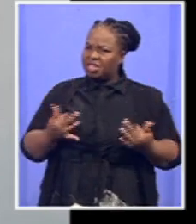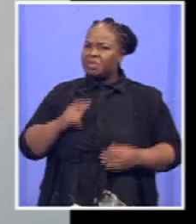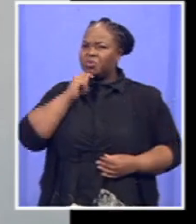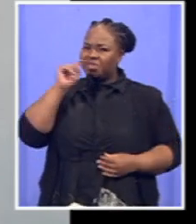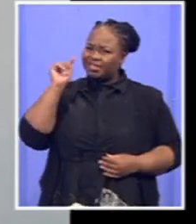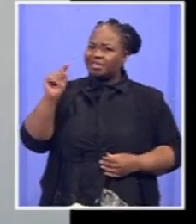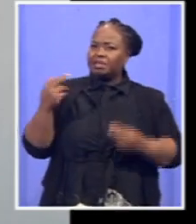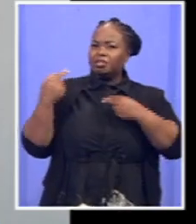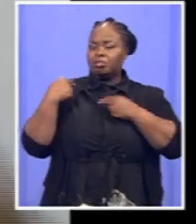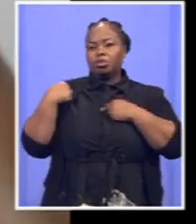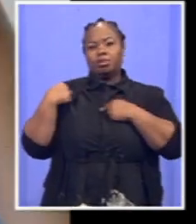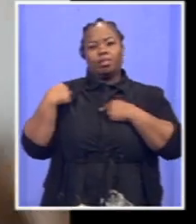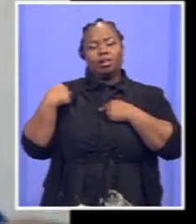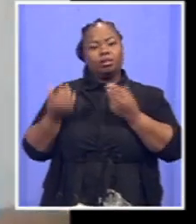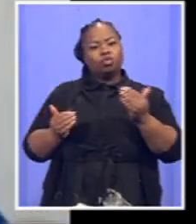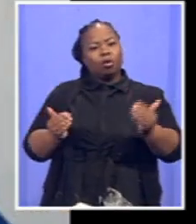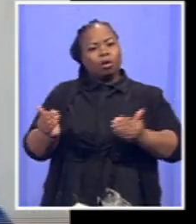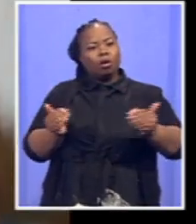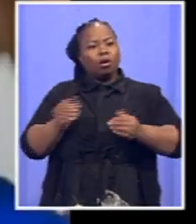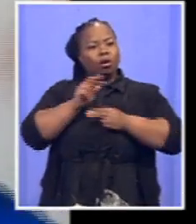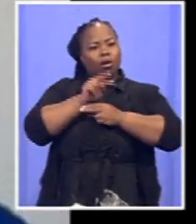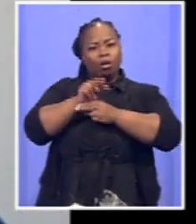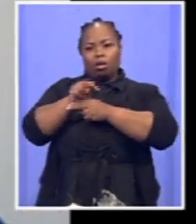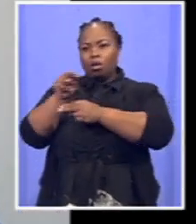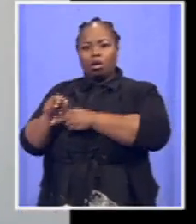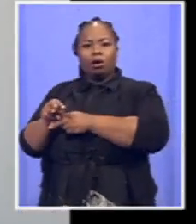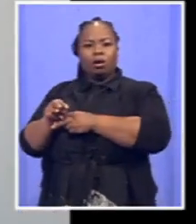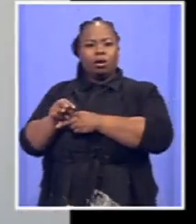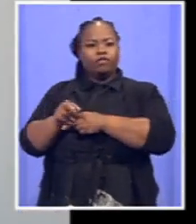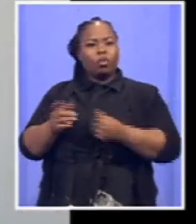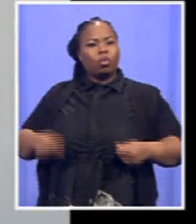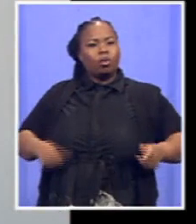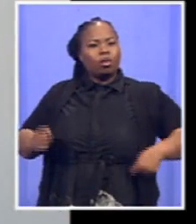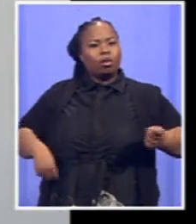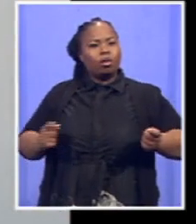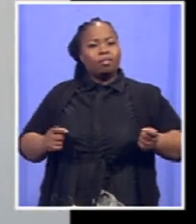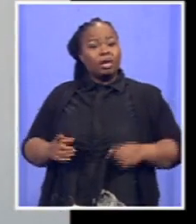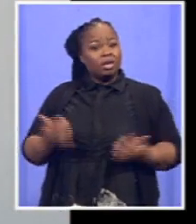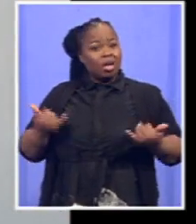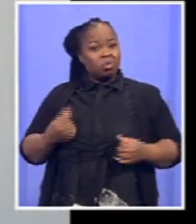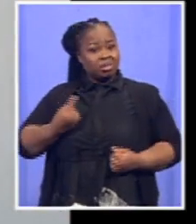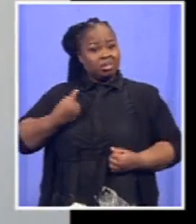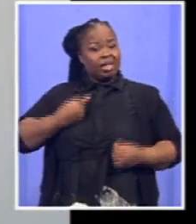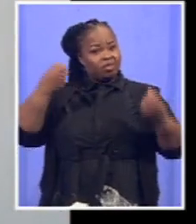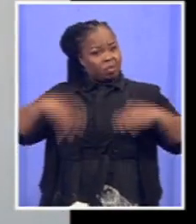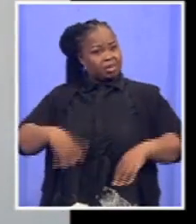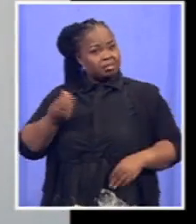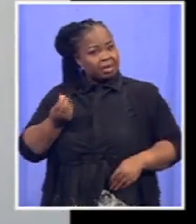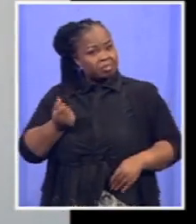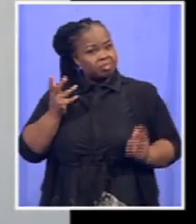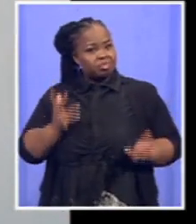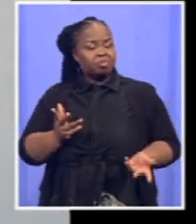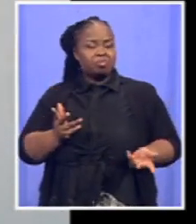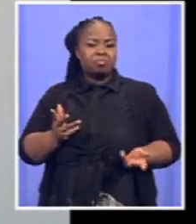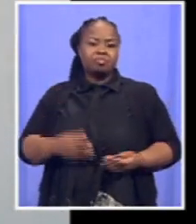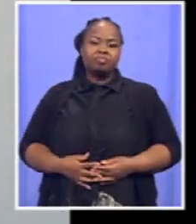is supposed to be playing an oversight over the public purse, is one of the contributors